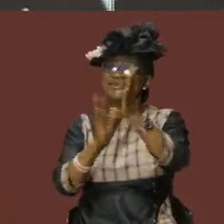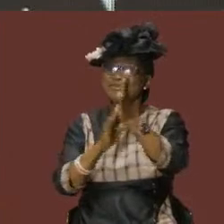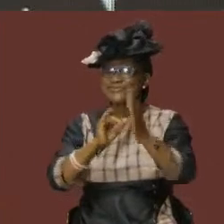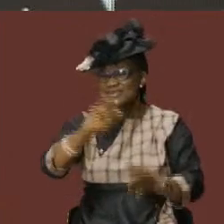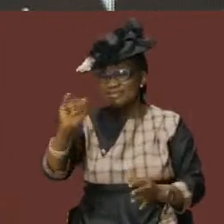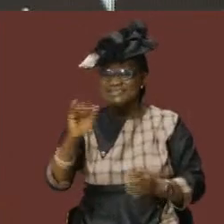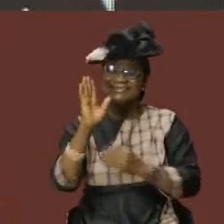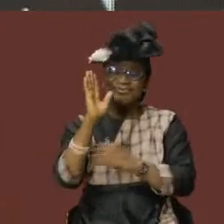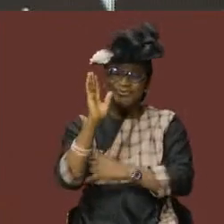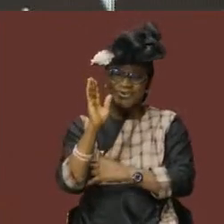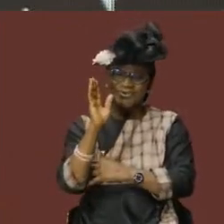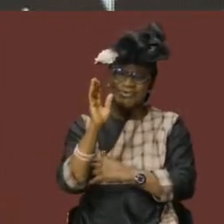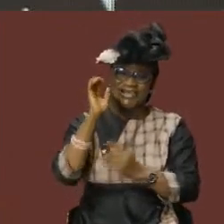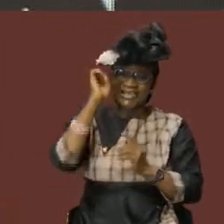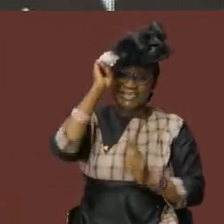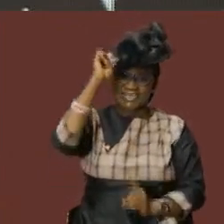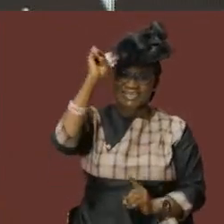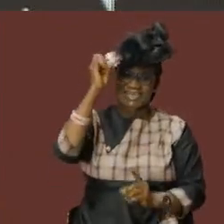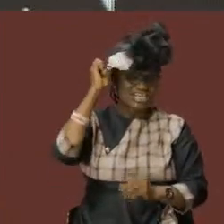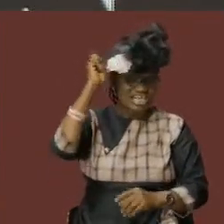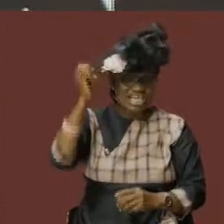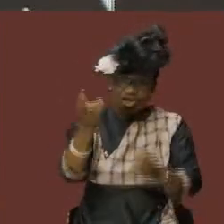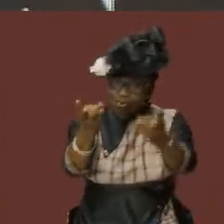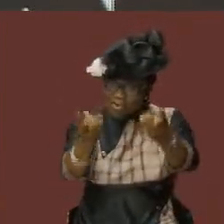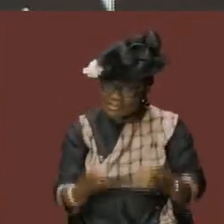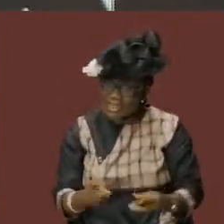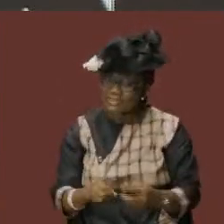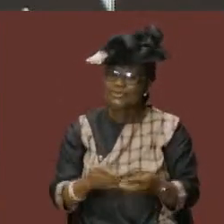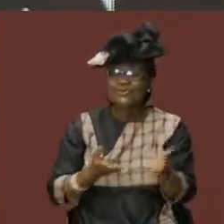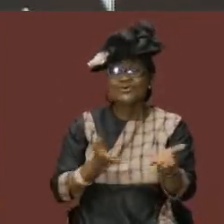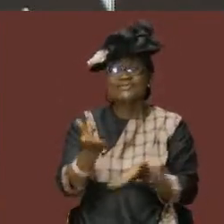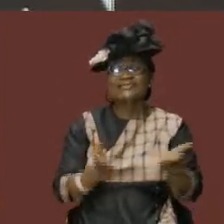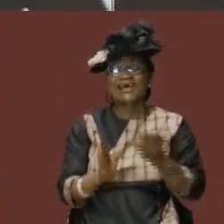to serve God. And not only was he